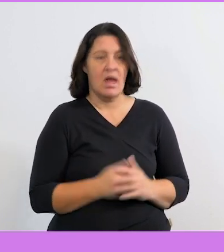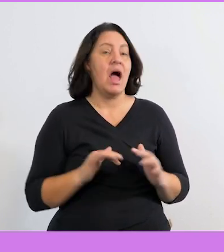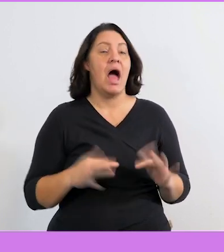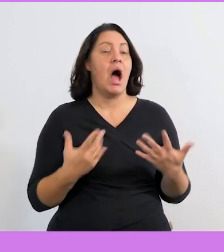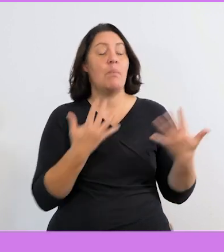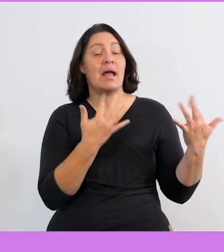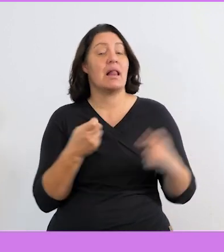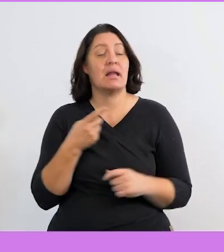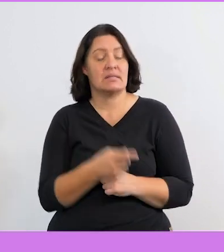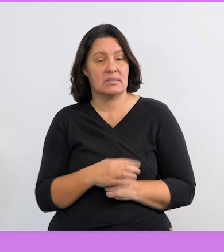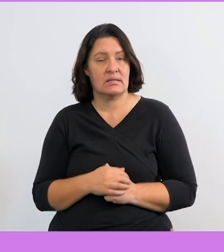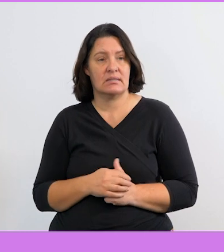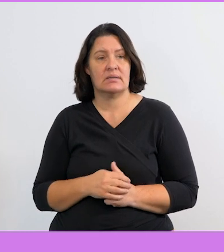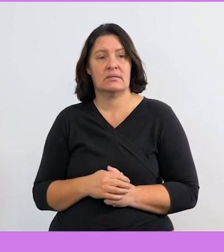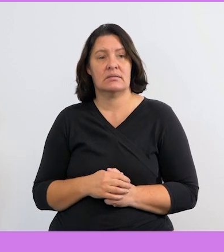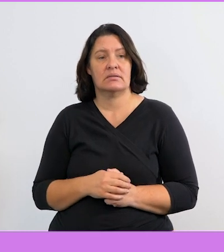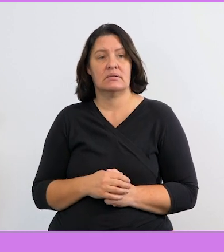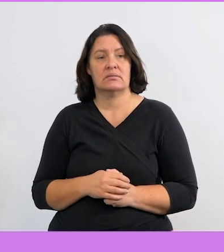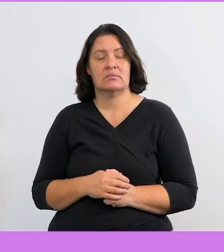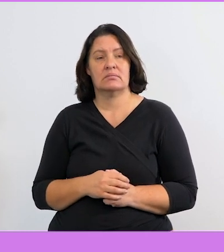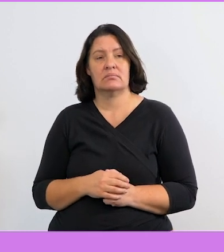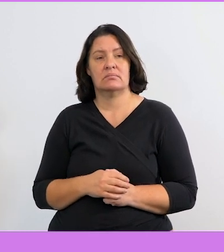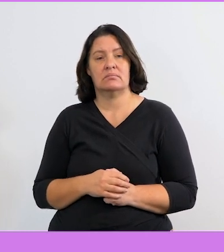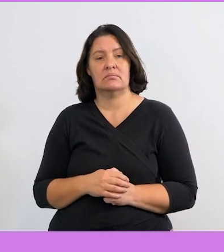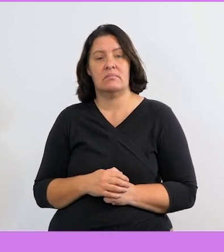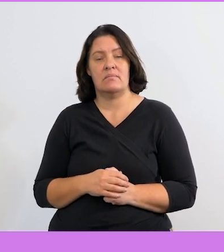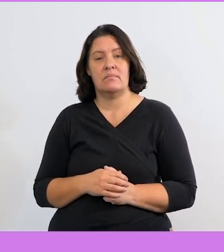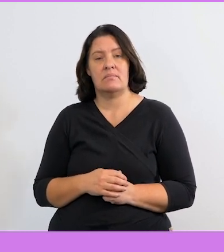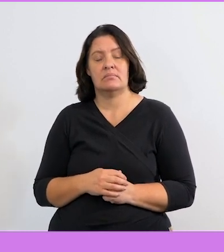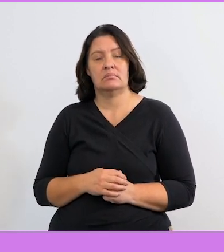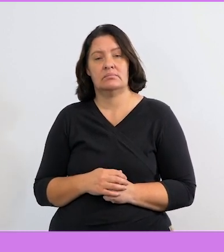how do I calculate my cost price? That will be my